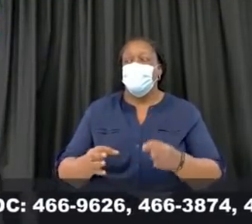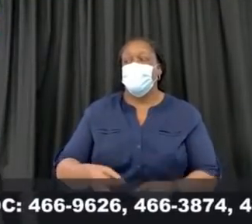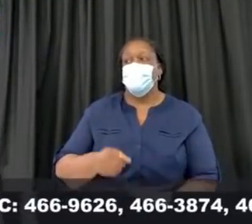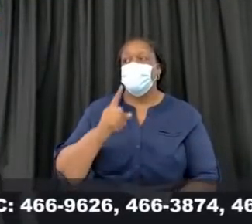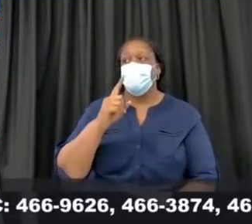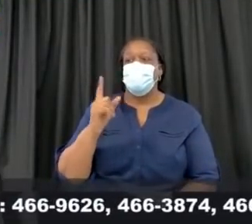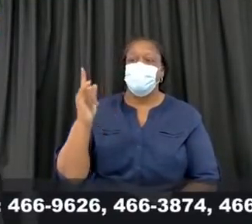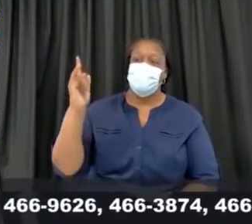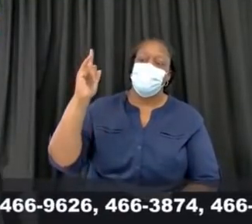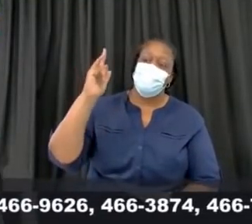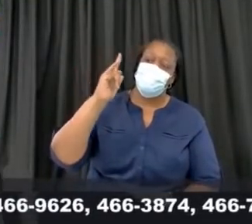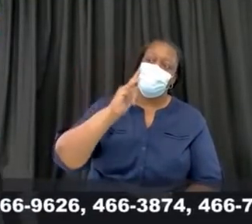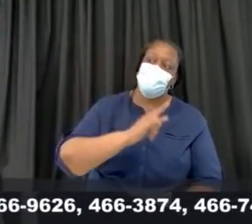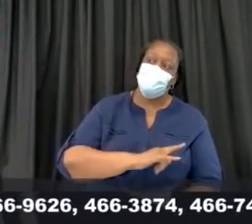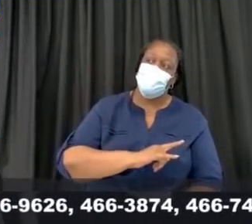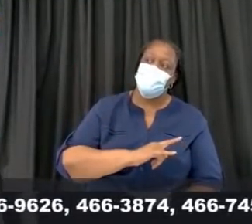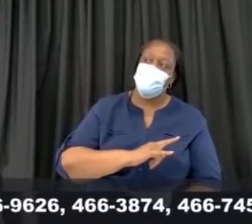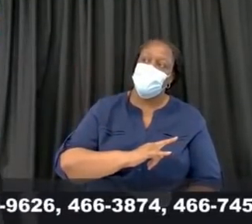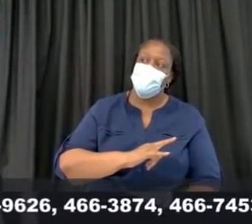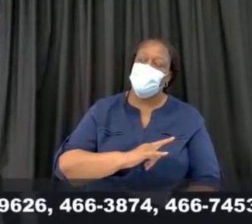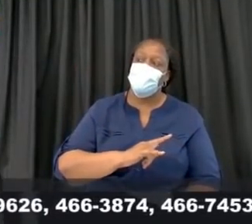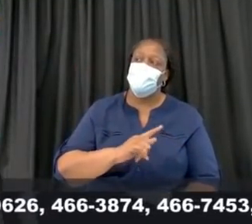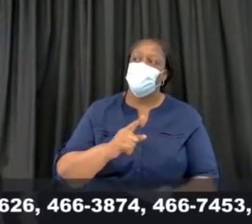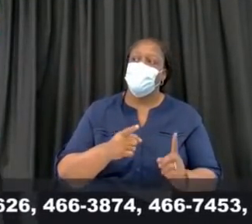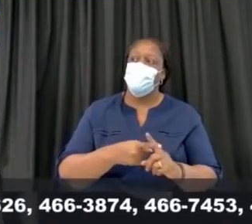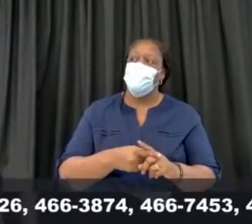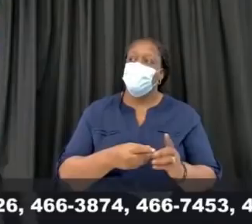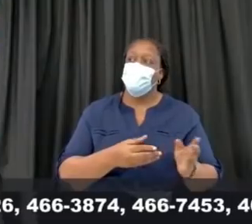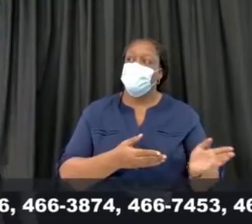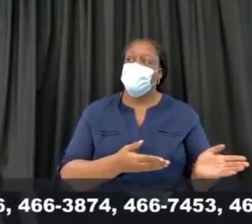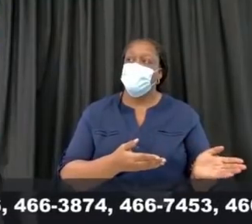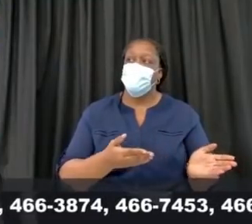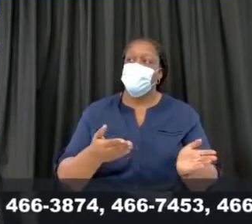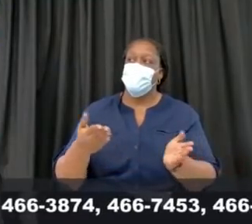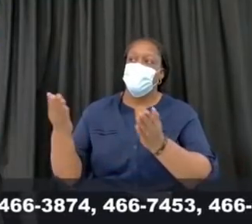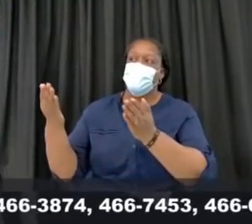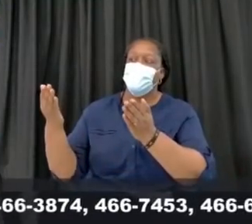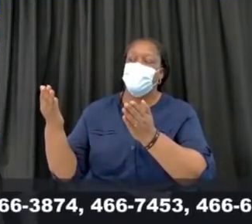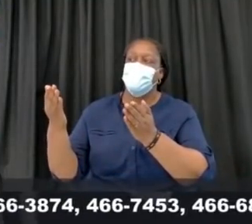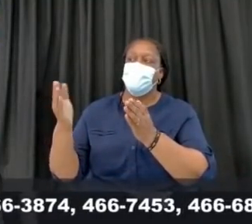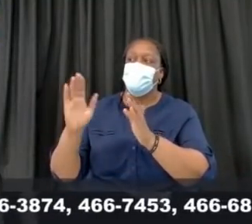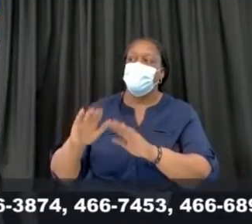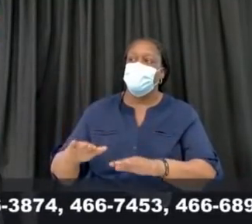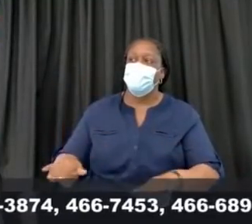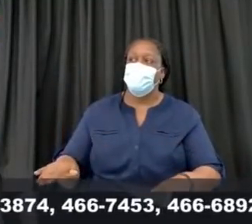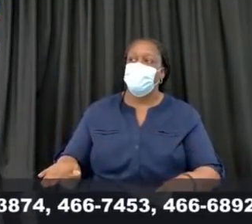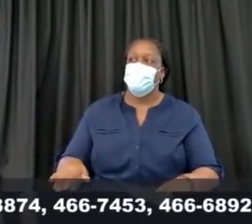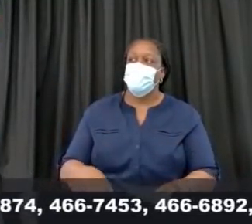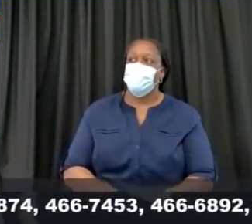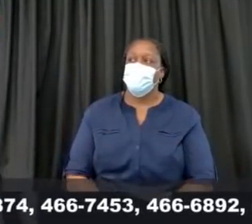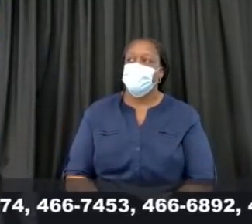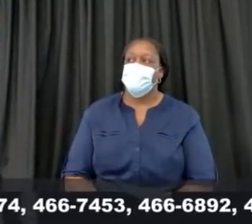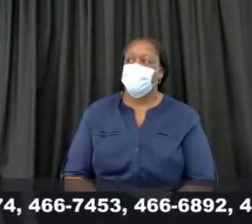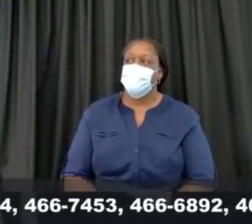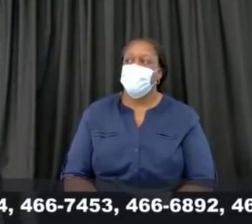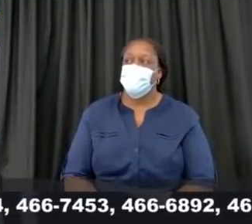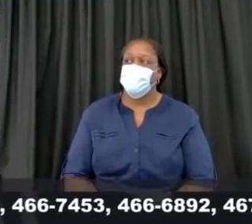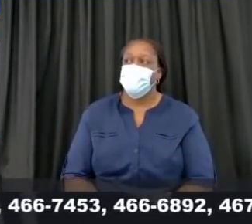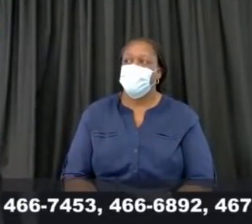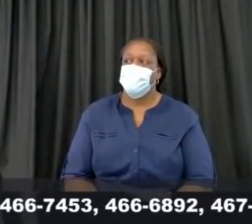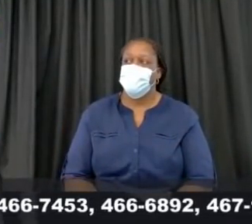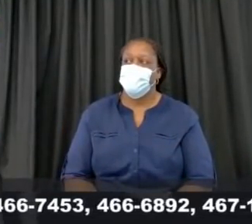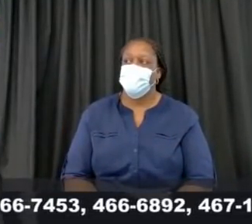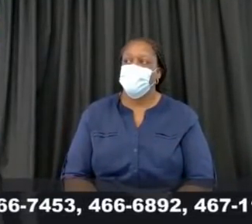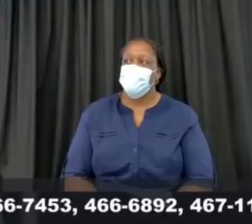American Airlines to collect a child and goes right back out, what is the process? Is there a